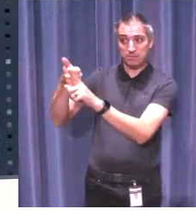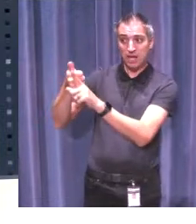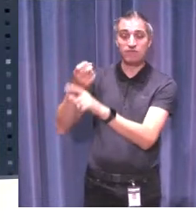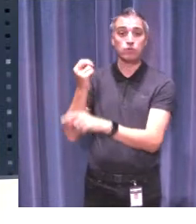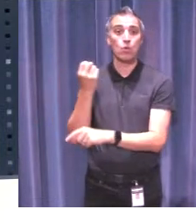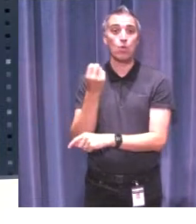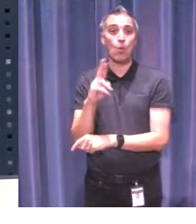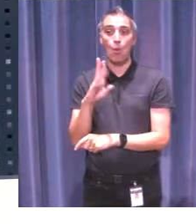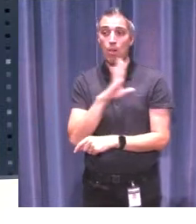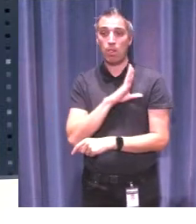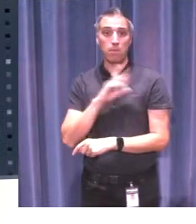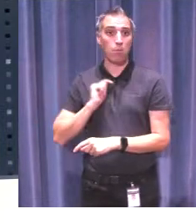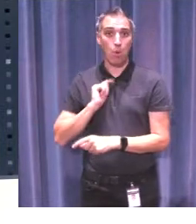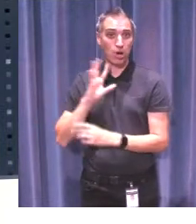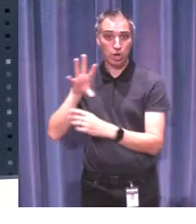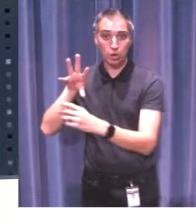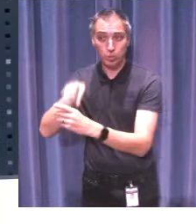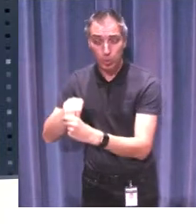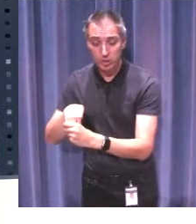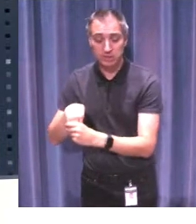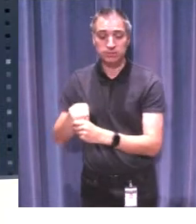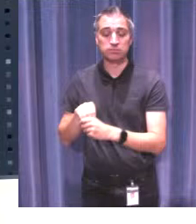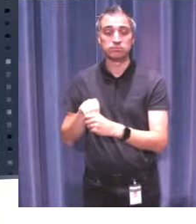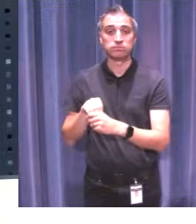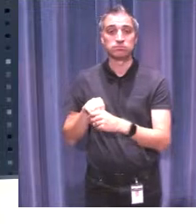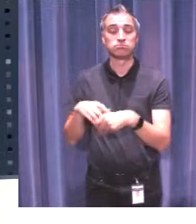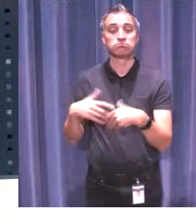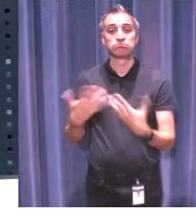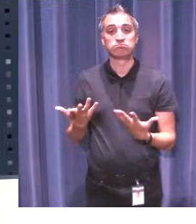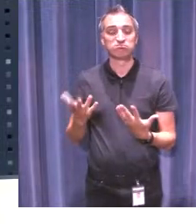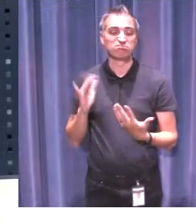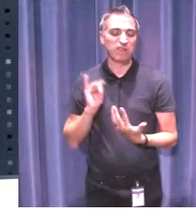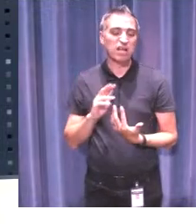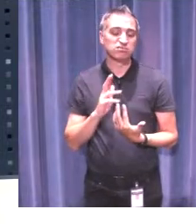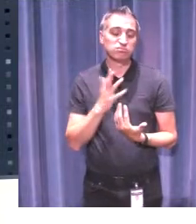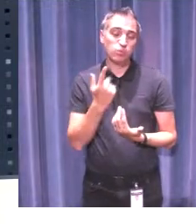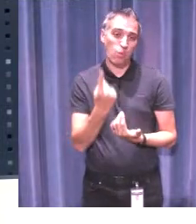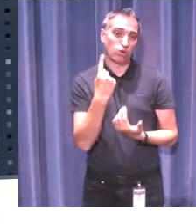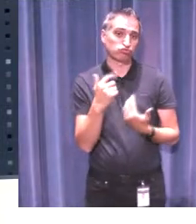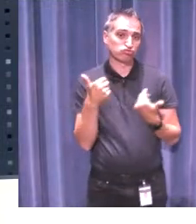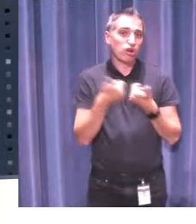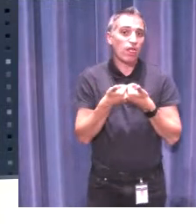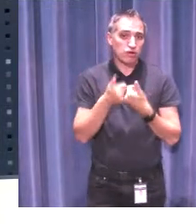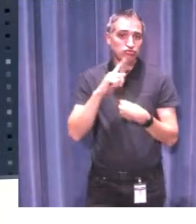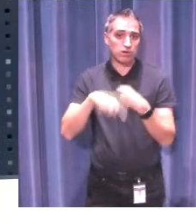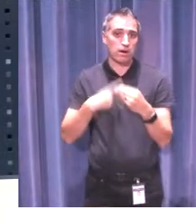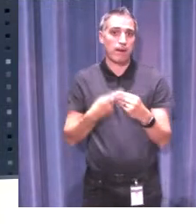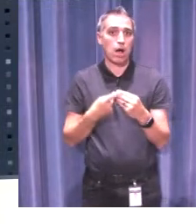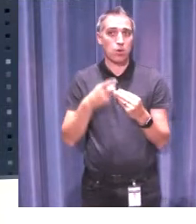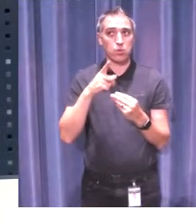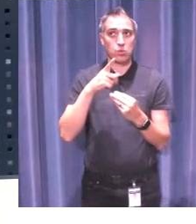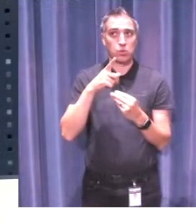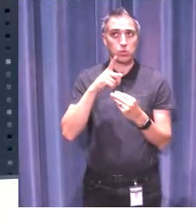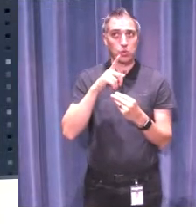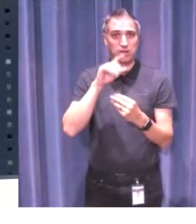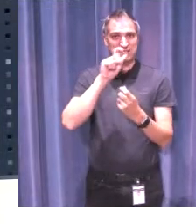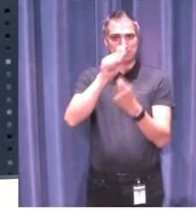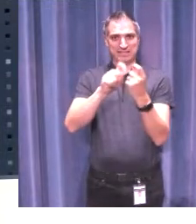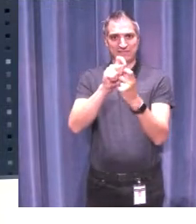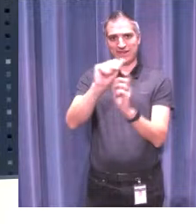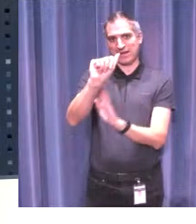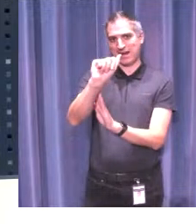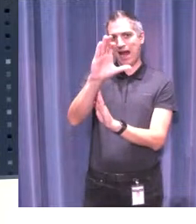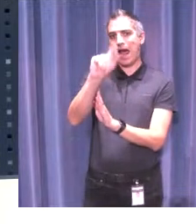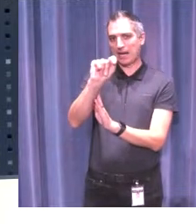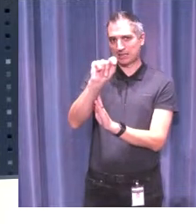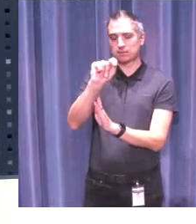included or more in that. That's really the challenge around that act, and standing